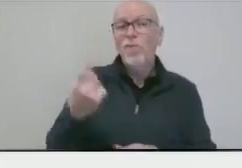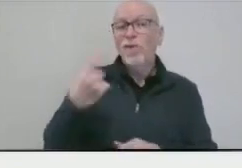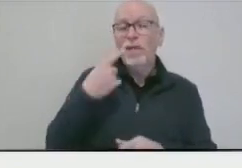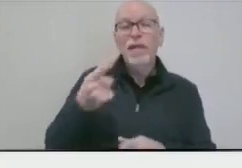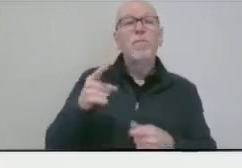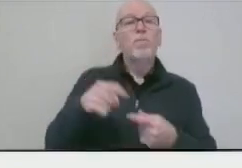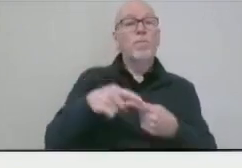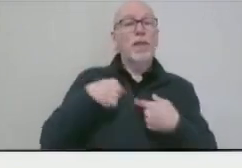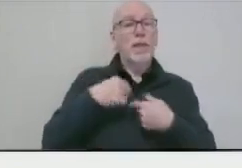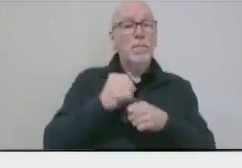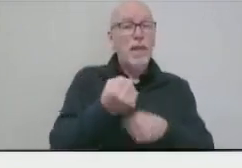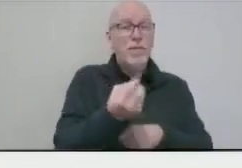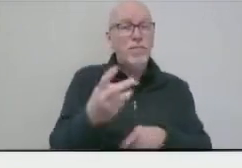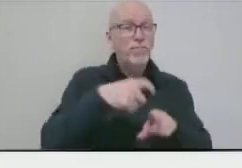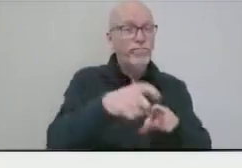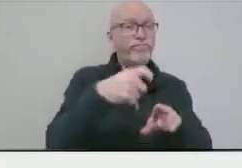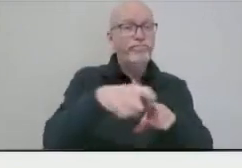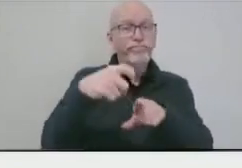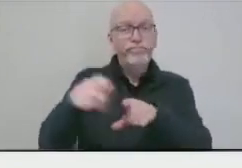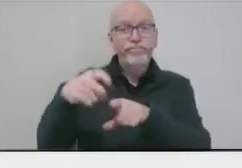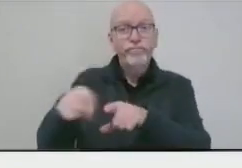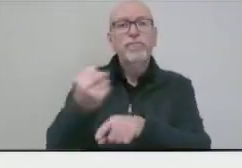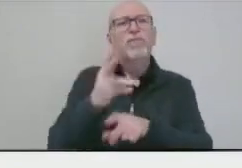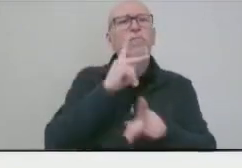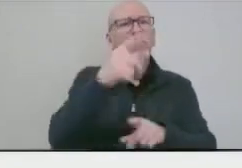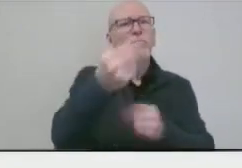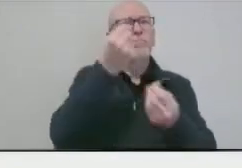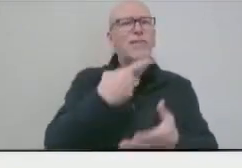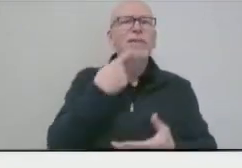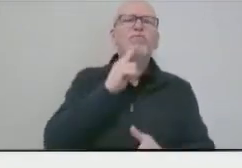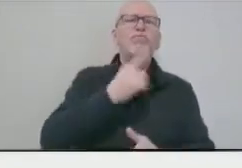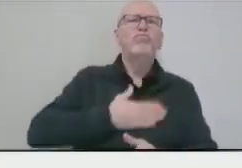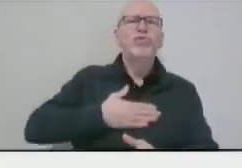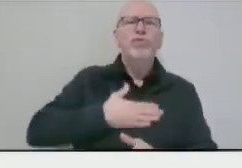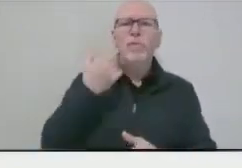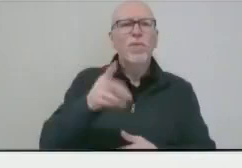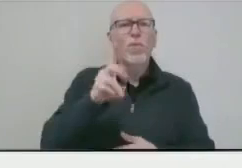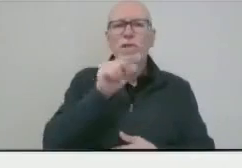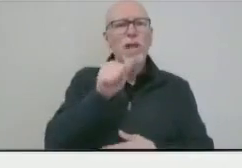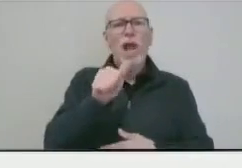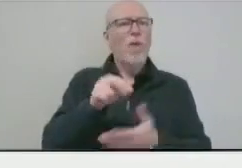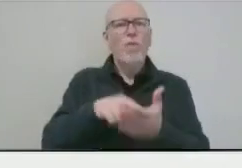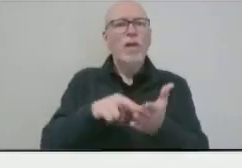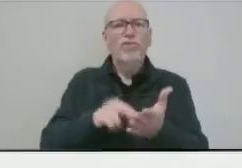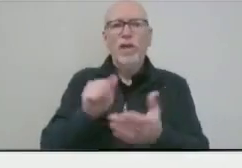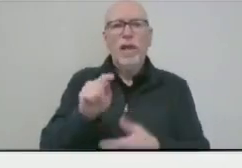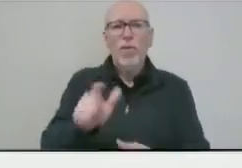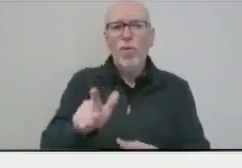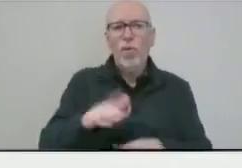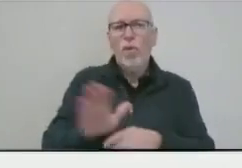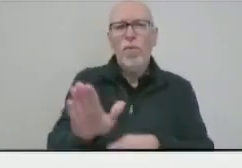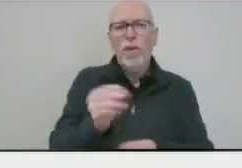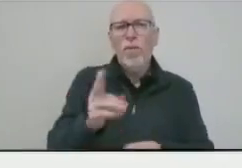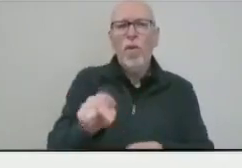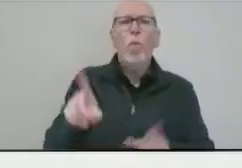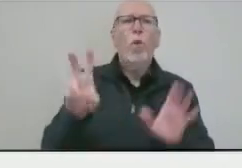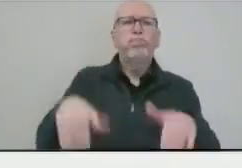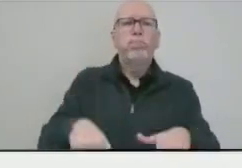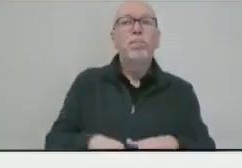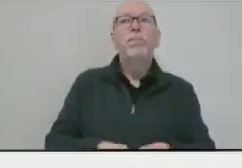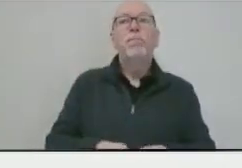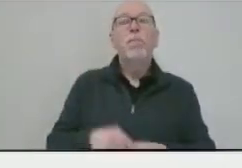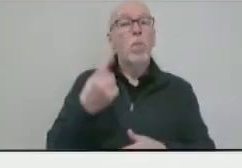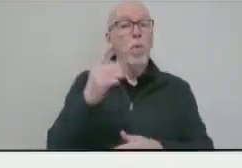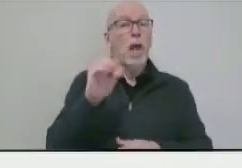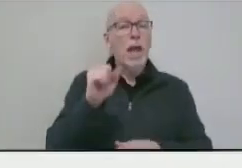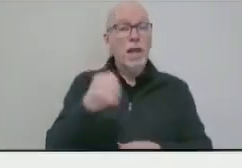making multiple calls, multiple people told me they appreciated it as they wouldn't have registered at all on their own. Also, in one case, I